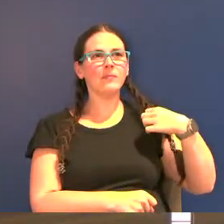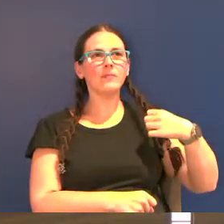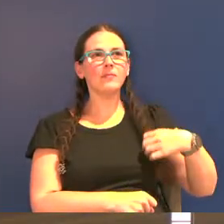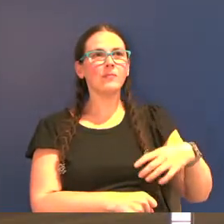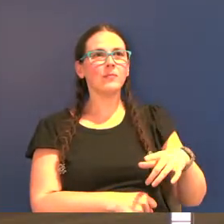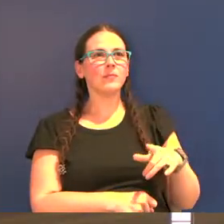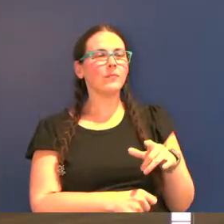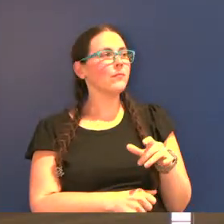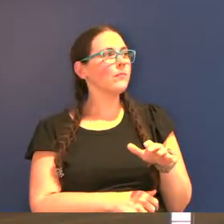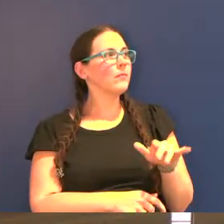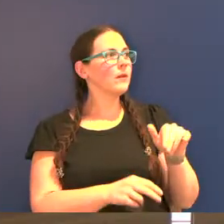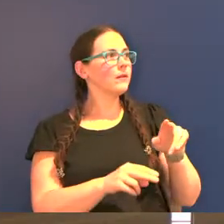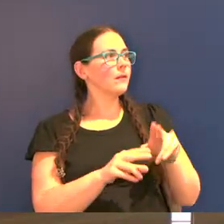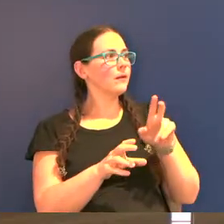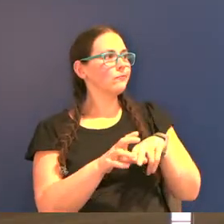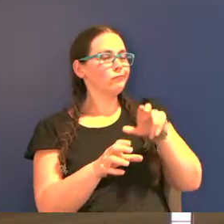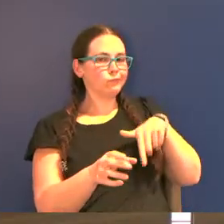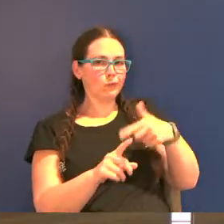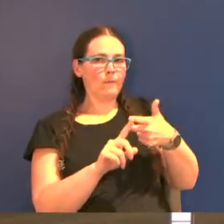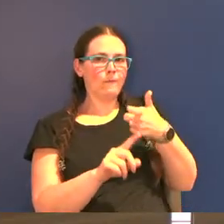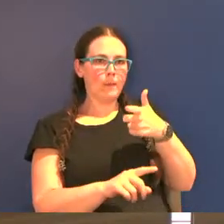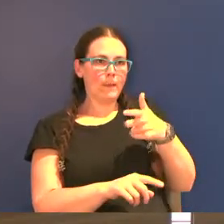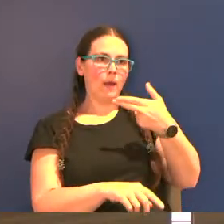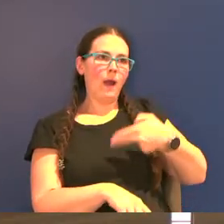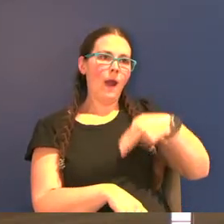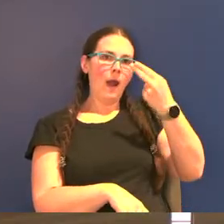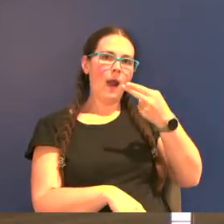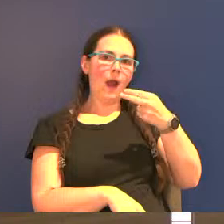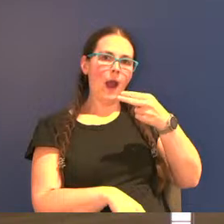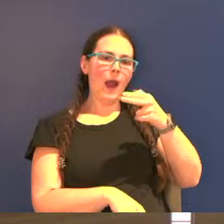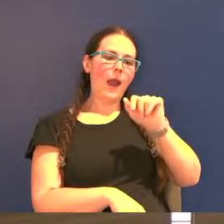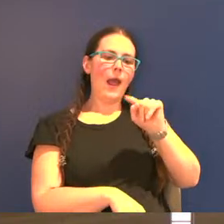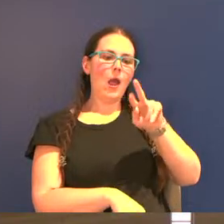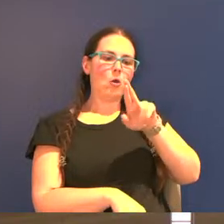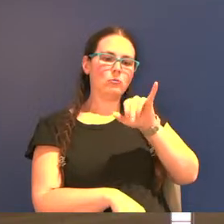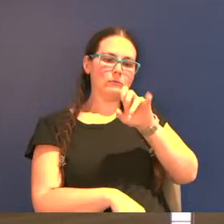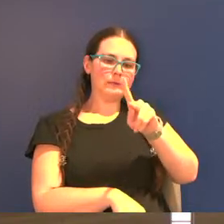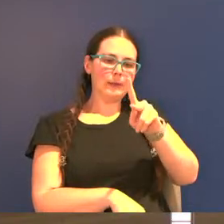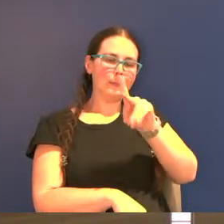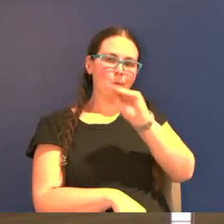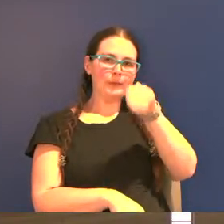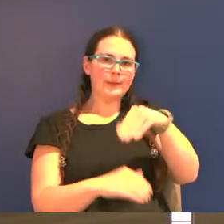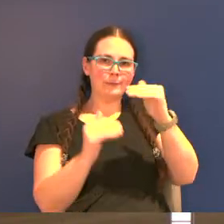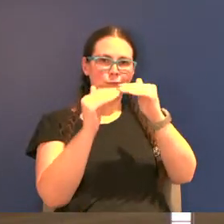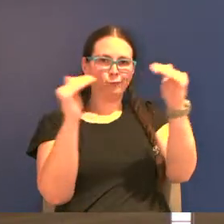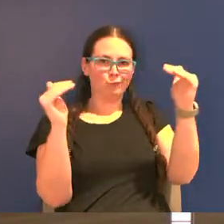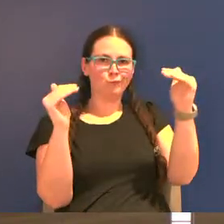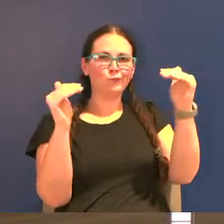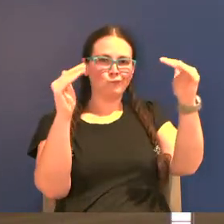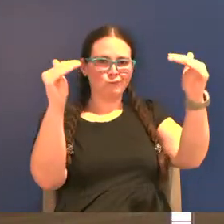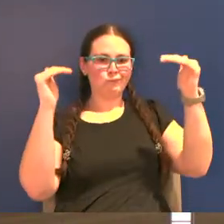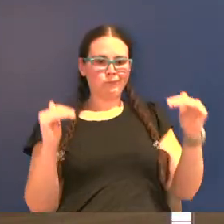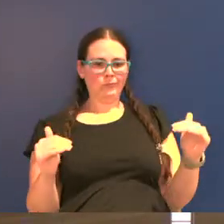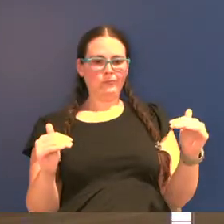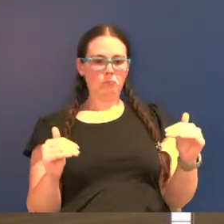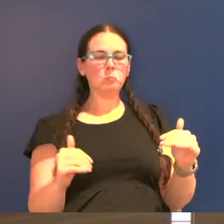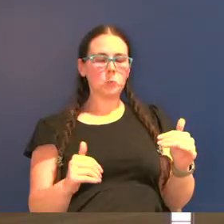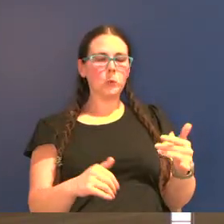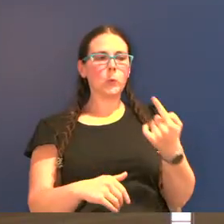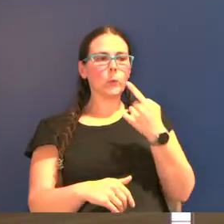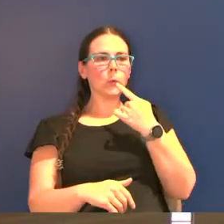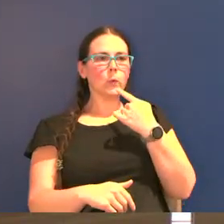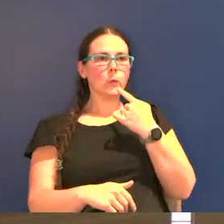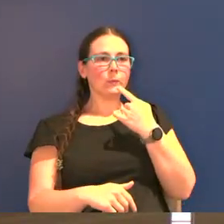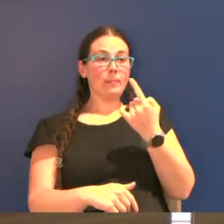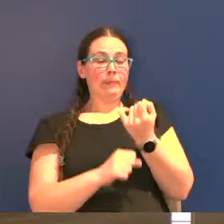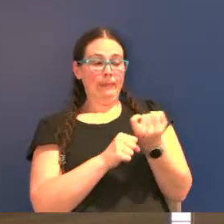because they dropped out of a higher at-risk percentage tier. So we're told last year that the following